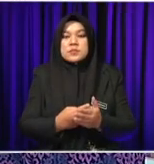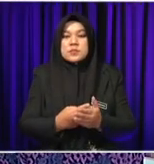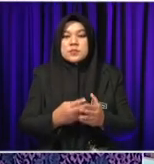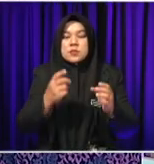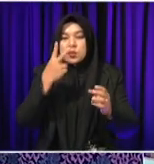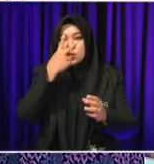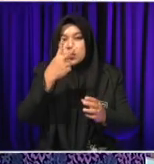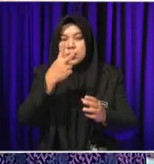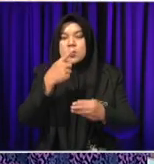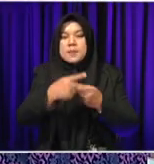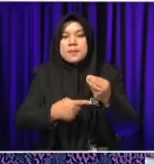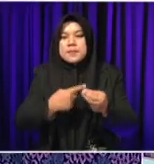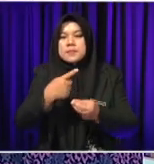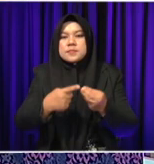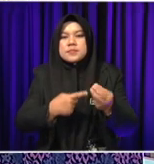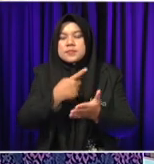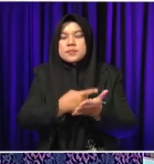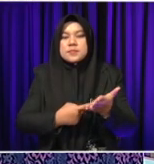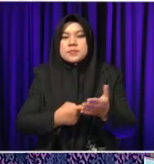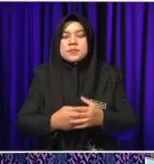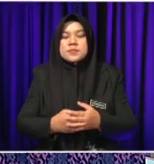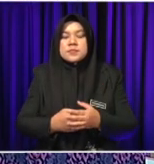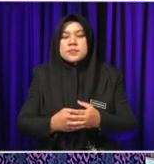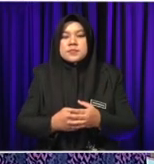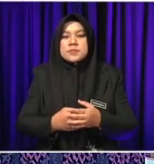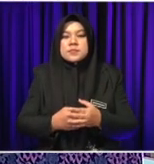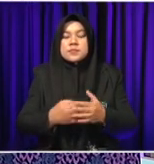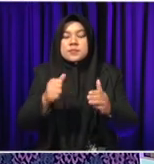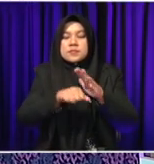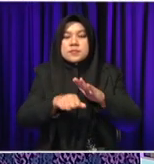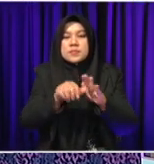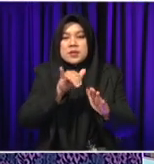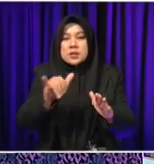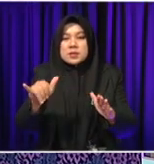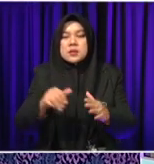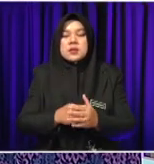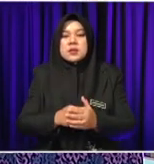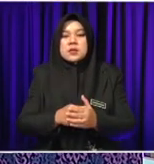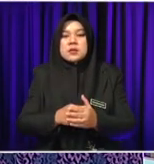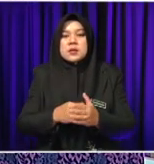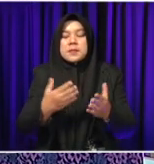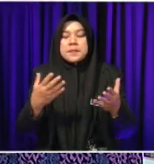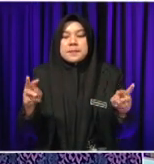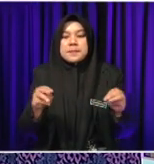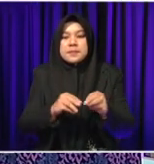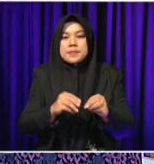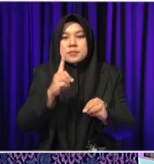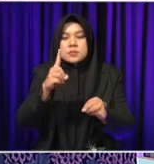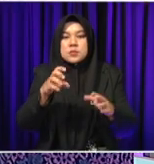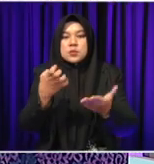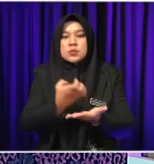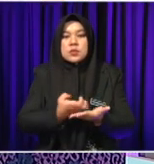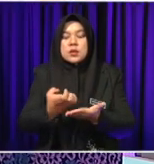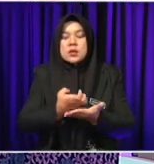digest every bit of it. Now, for literature in action, so basically, Shafika, this is like another element to appreciate